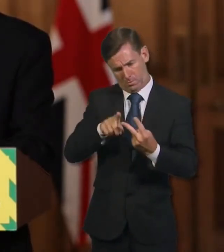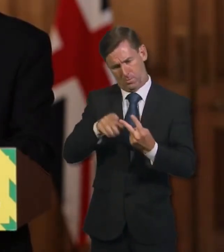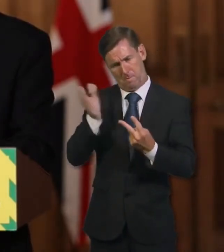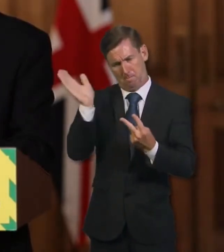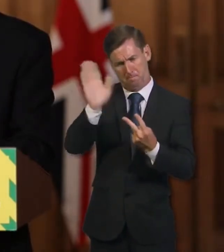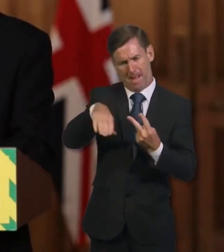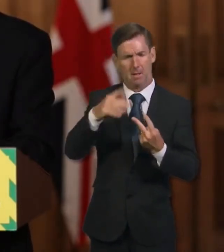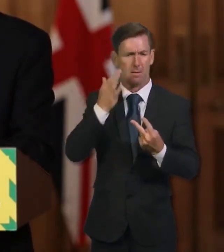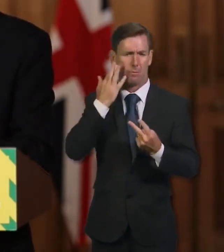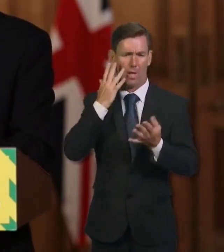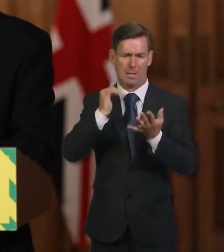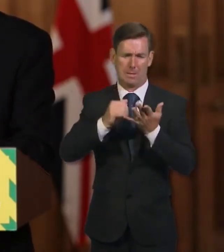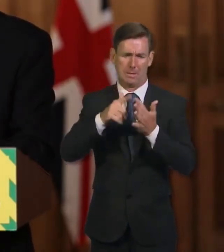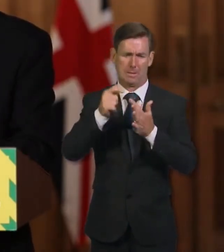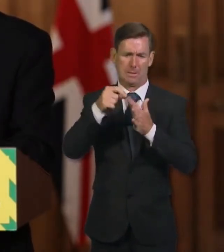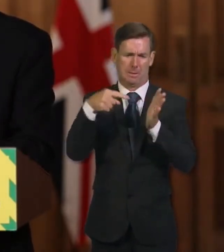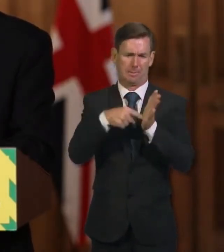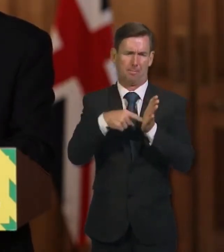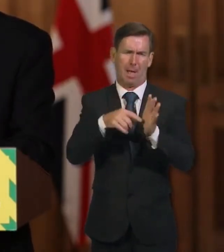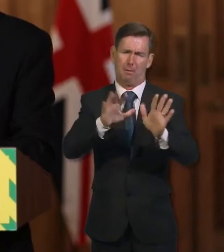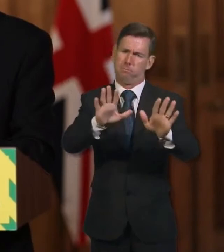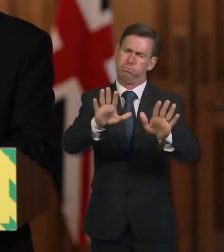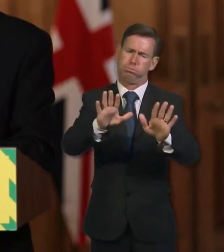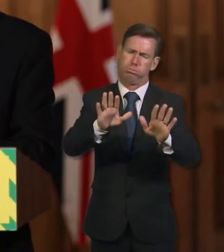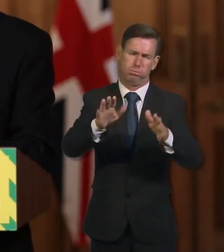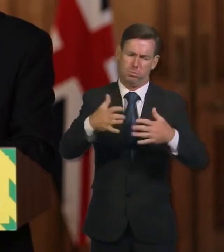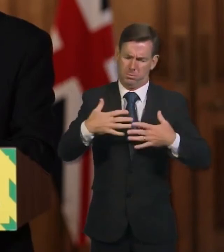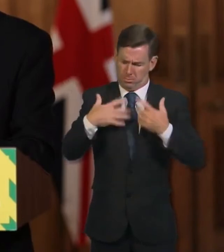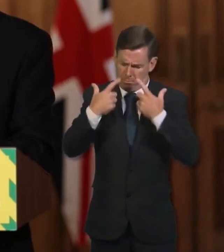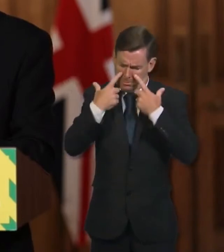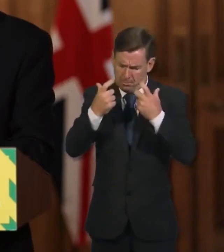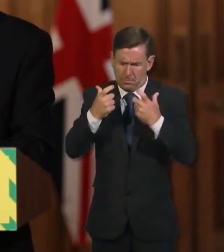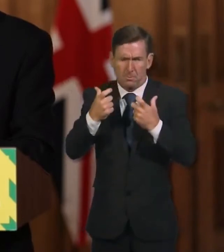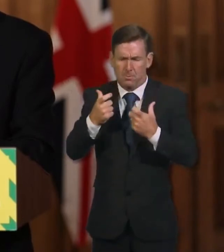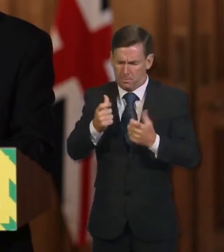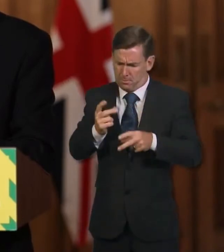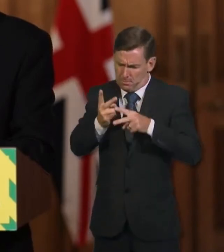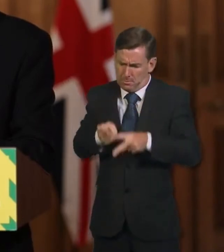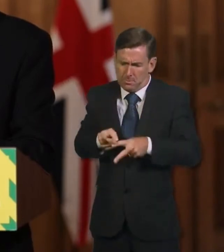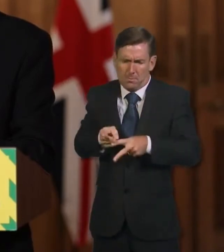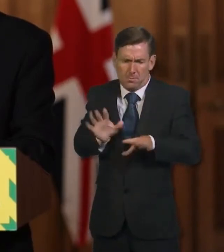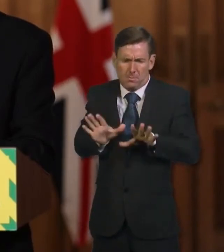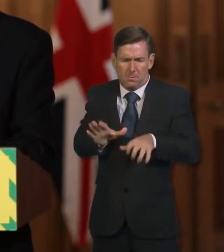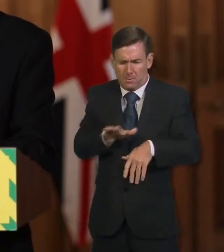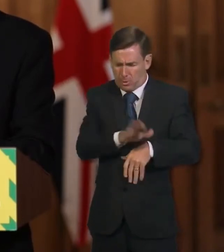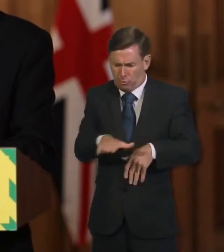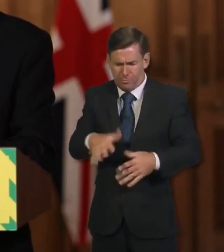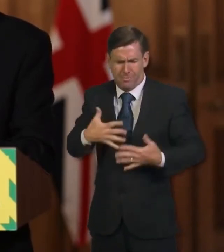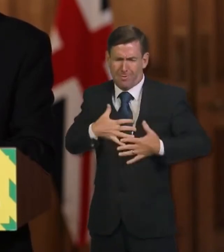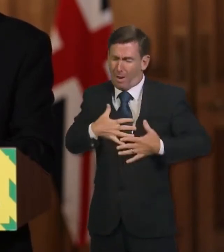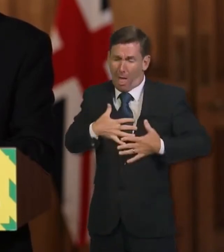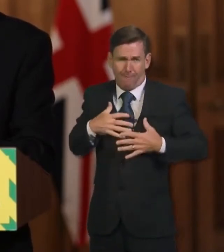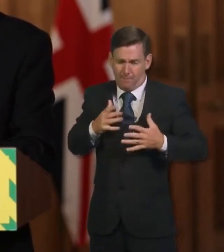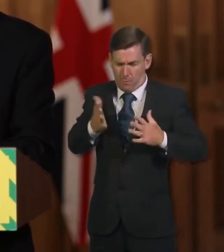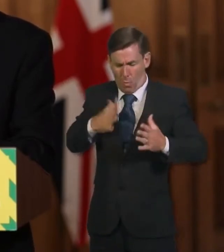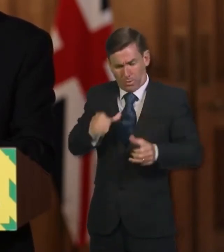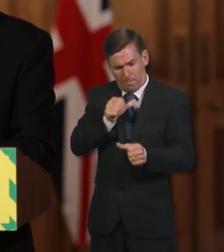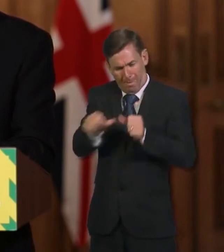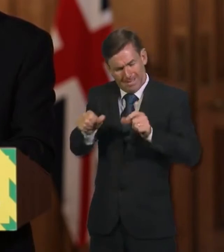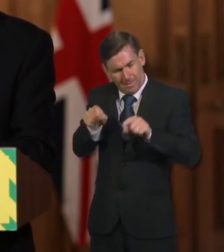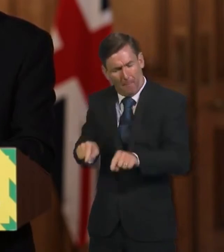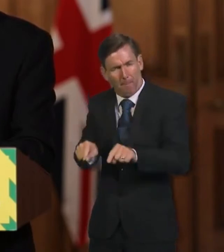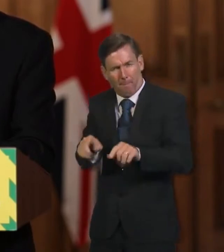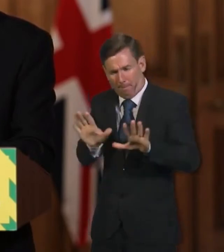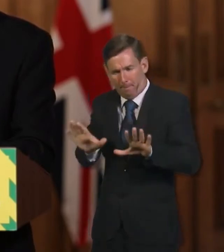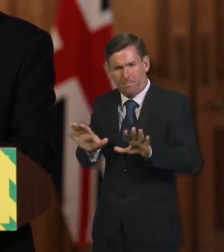care about our children who we love so much, and we want to do the best for them. That's why I'm absolutely confident that the